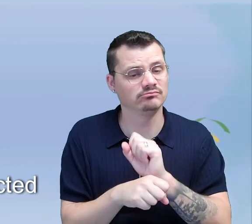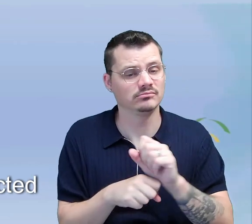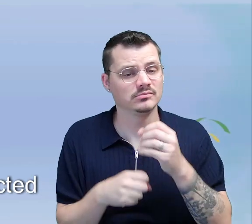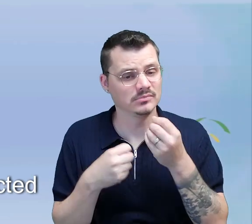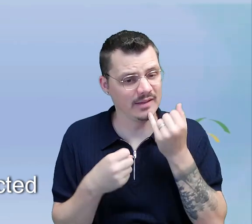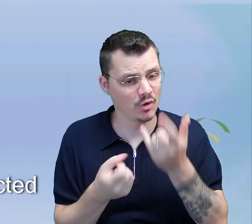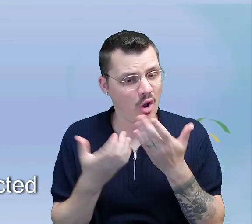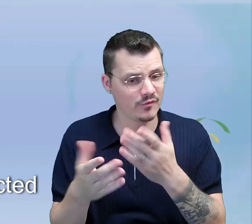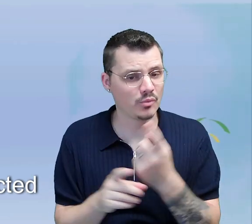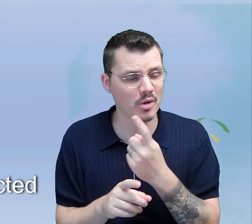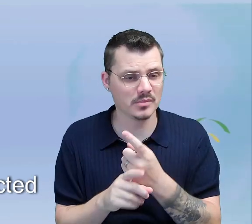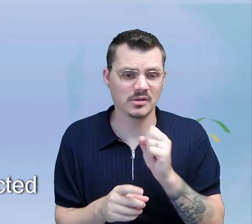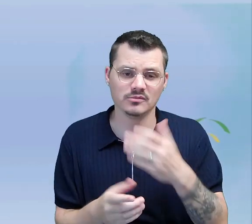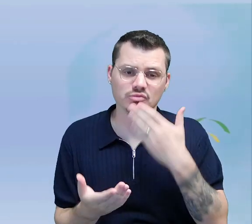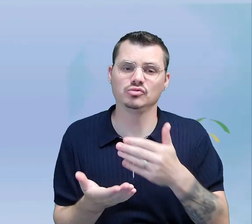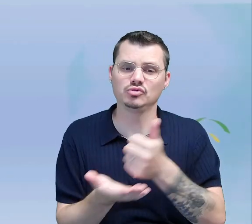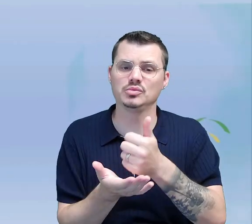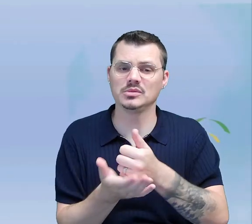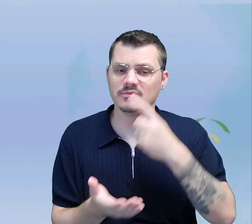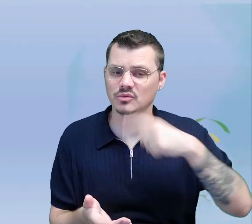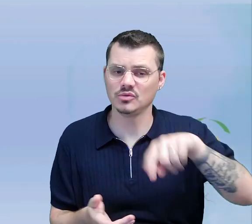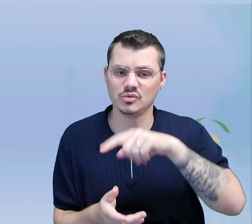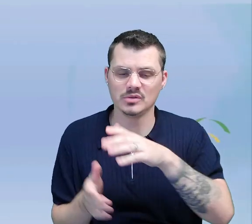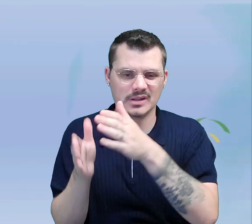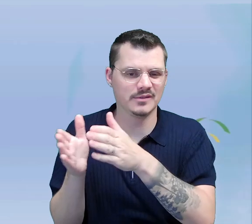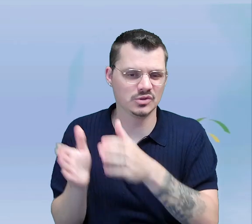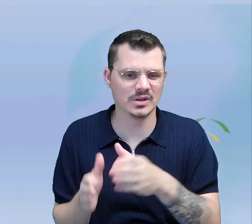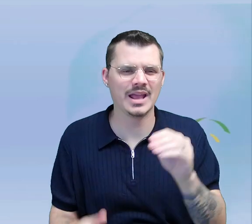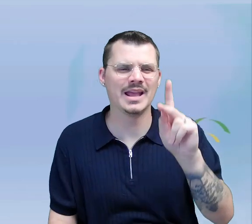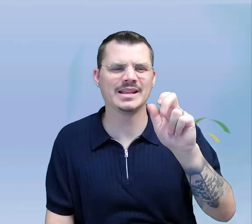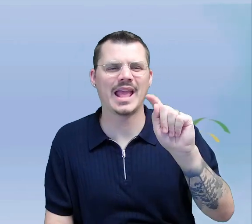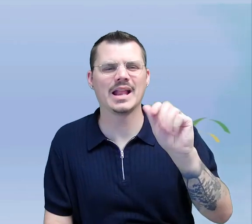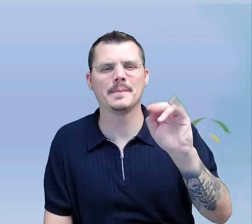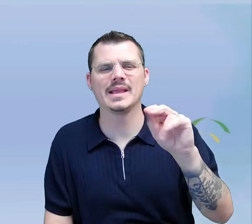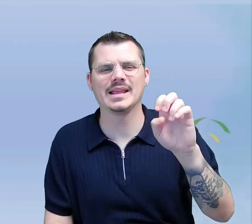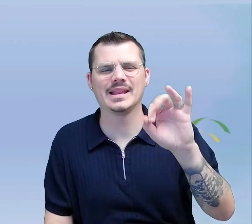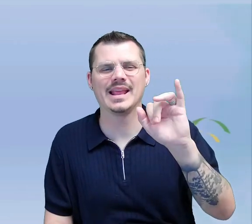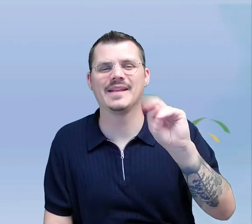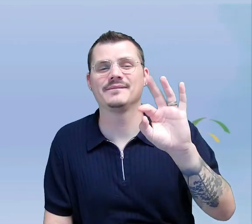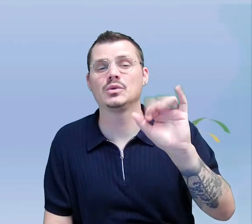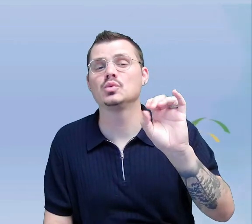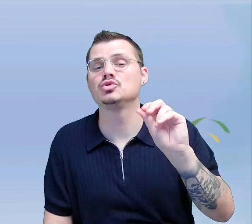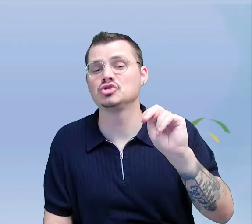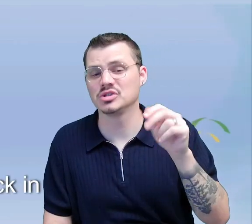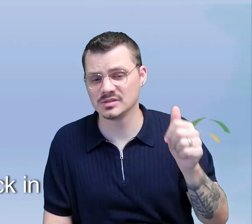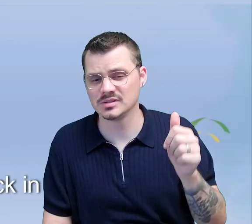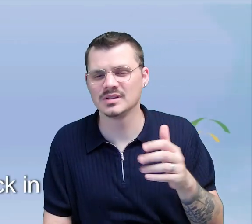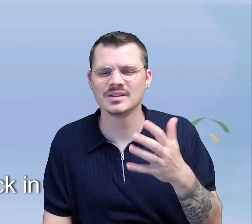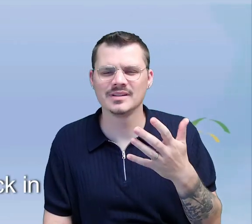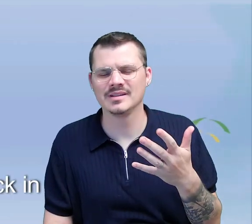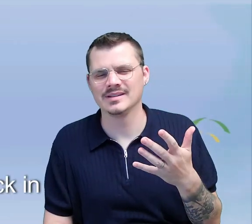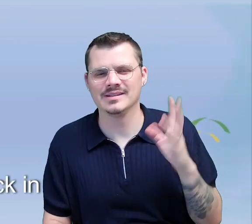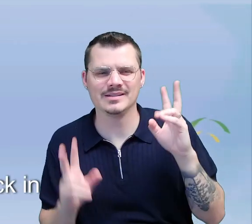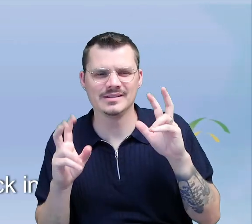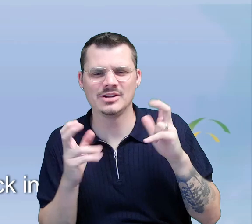offered properly to the correctly selected individuals. And ketamine infusions are kind